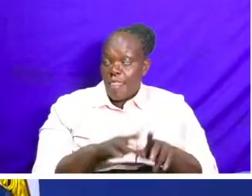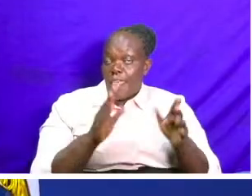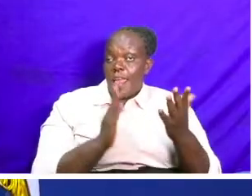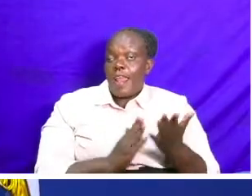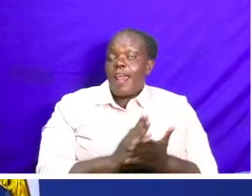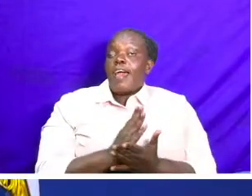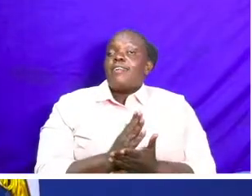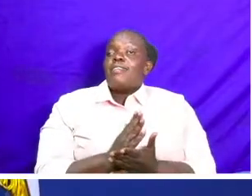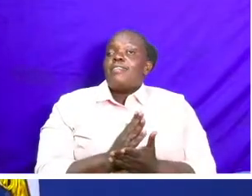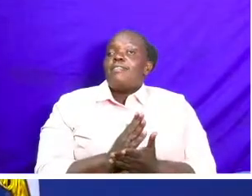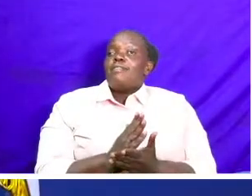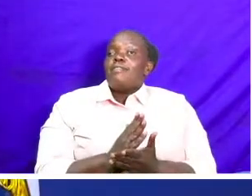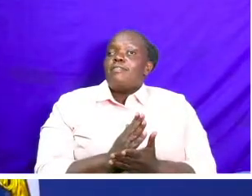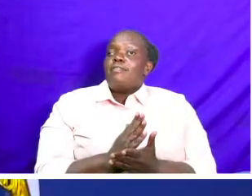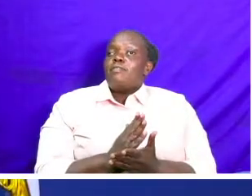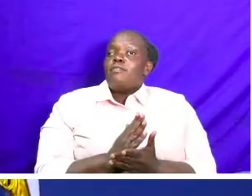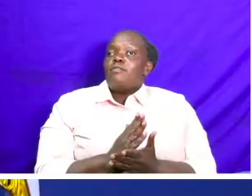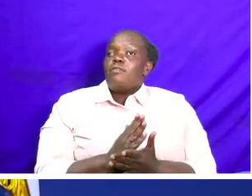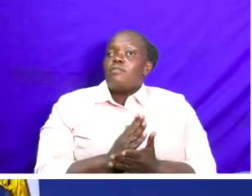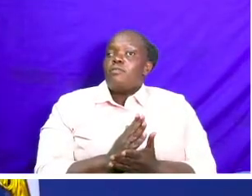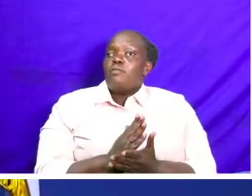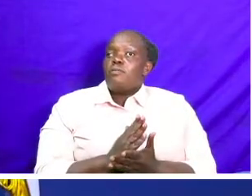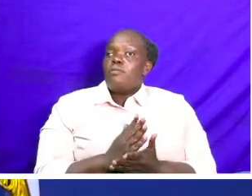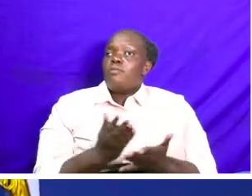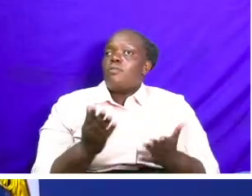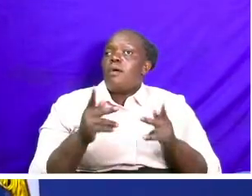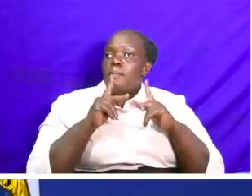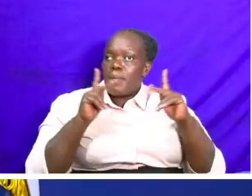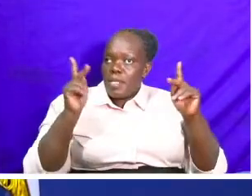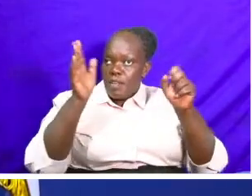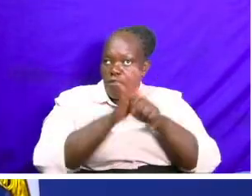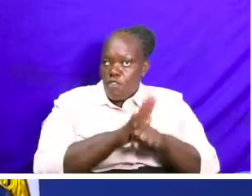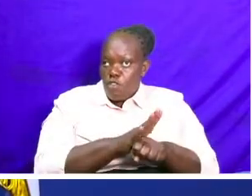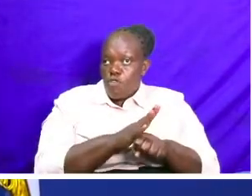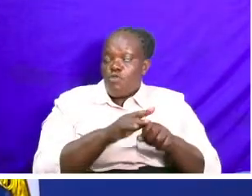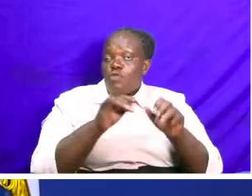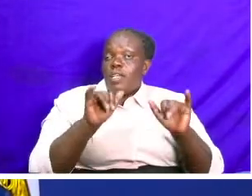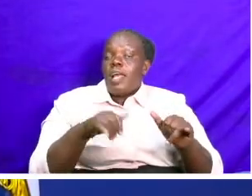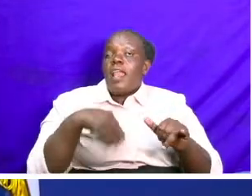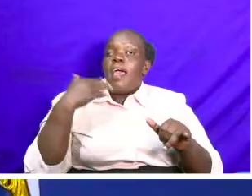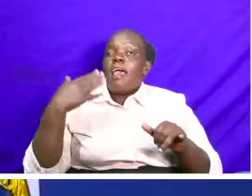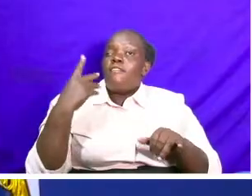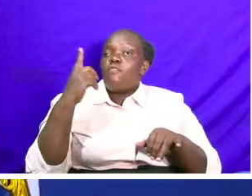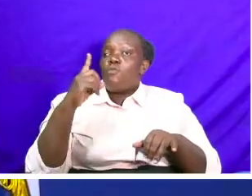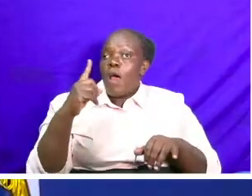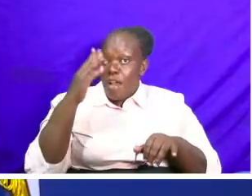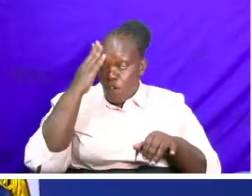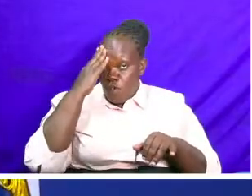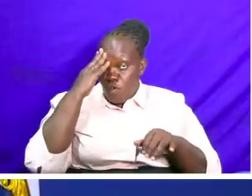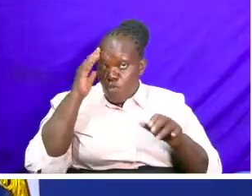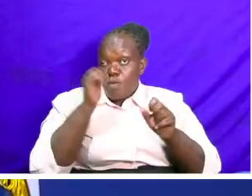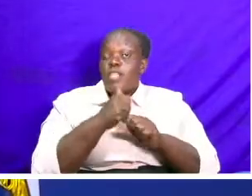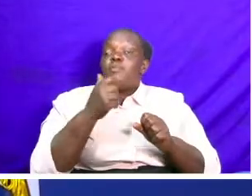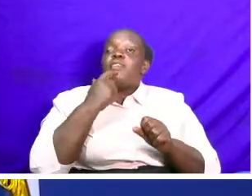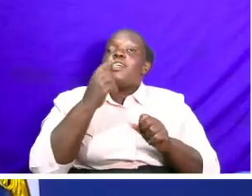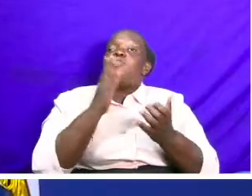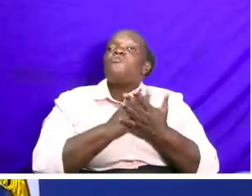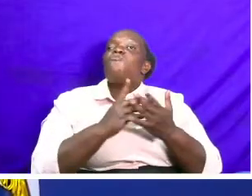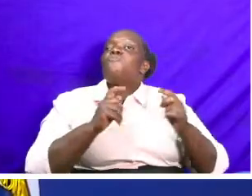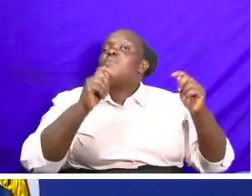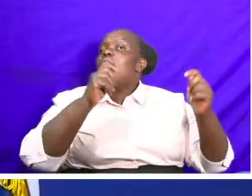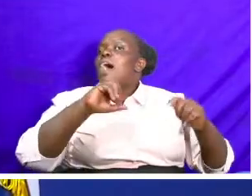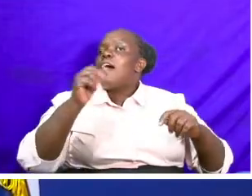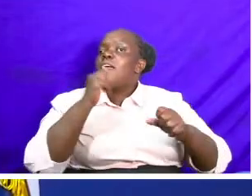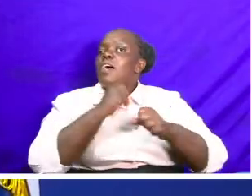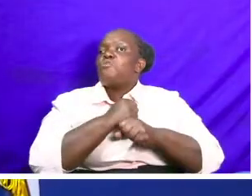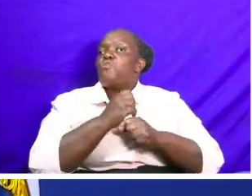right to, to peaceful coexistence and everyone also move. Because you cannot say that because you are rioting, others should not do